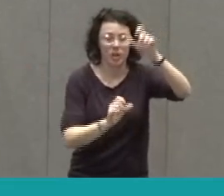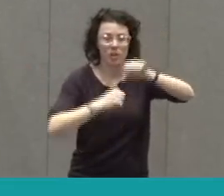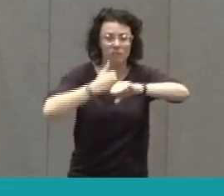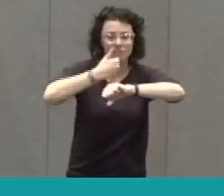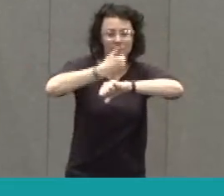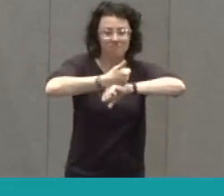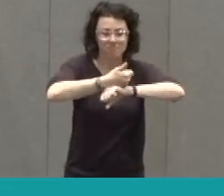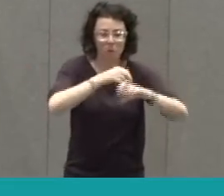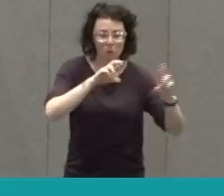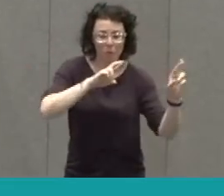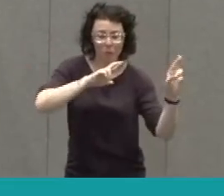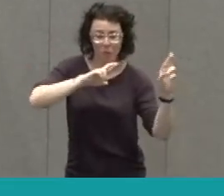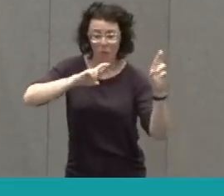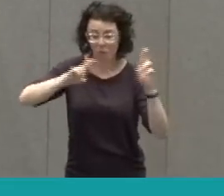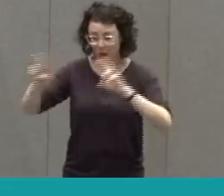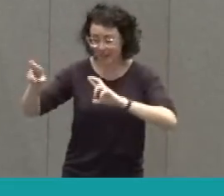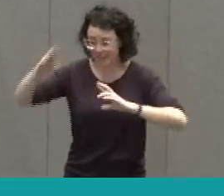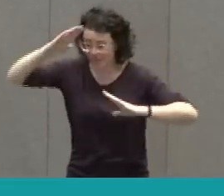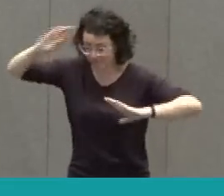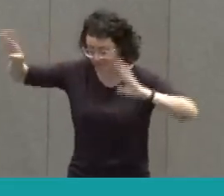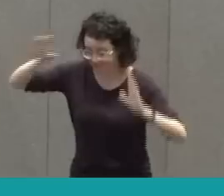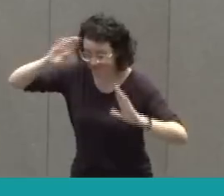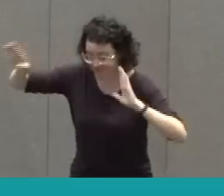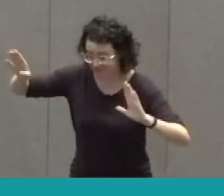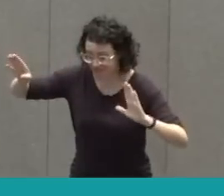very first day you arrived.